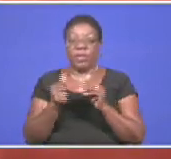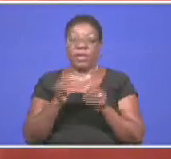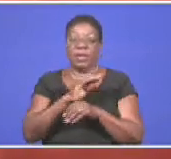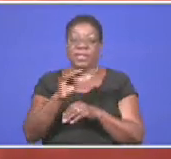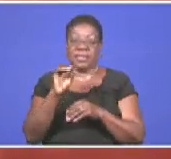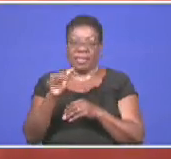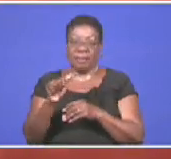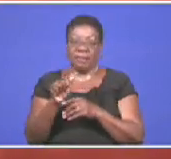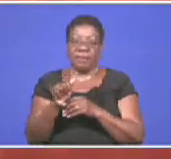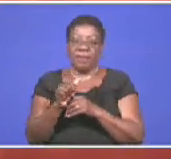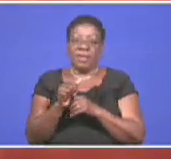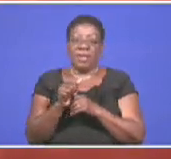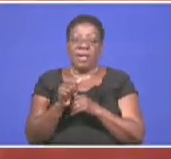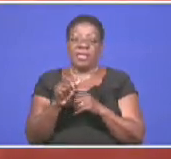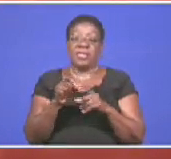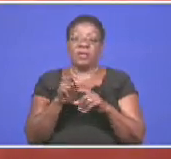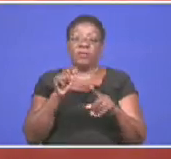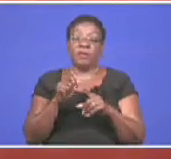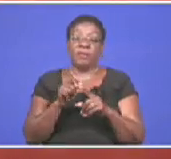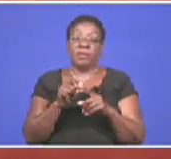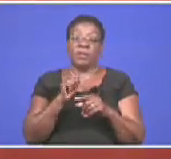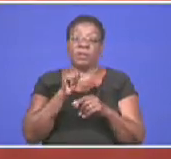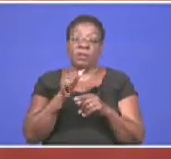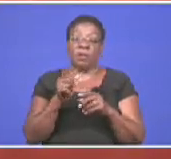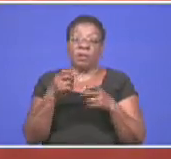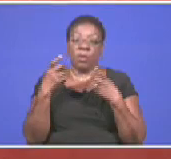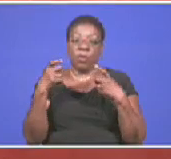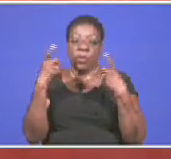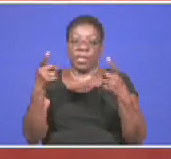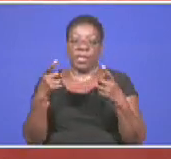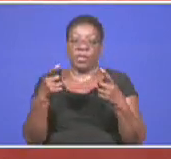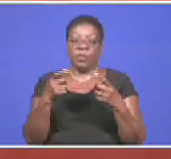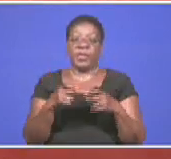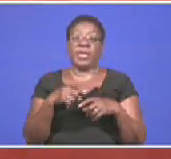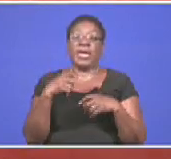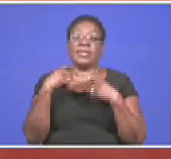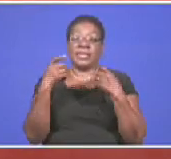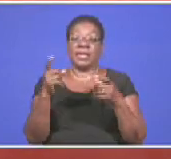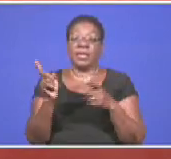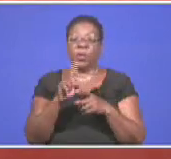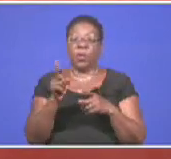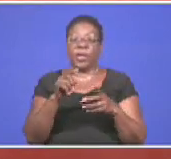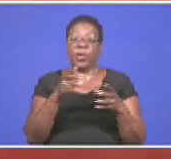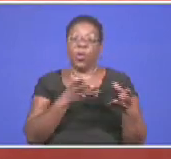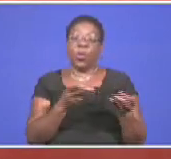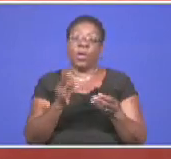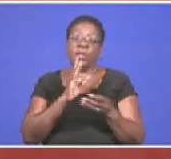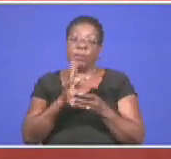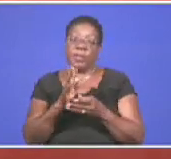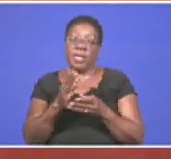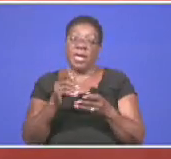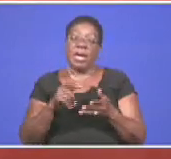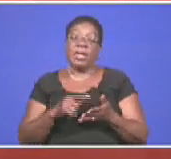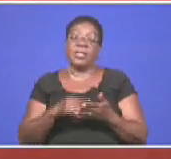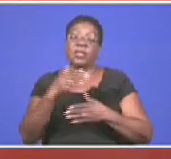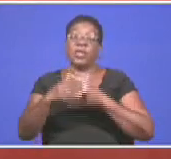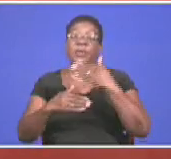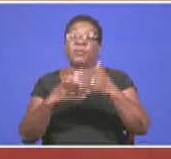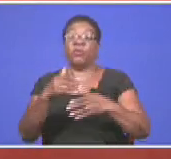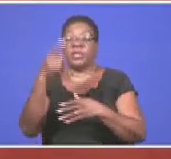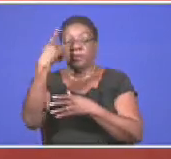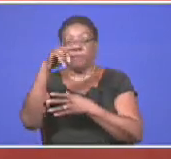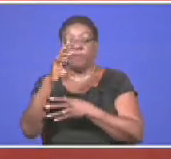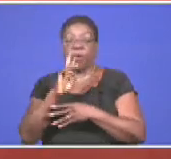not going to go from not playing in 9 months to being exactly where you were when you left off. I mean, this is going to be a progression for her.